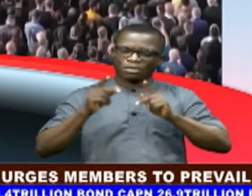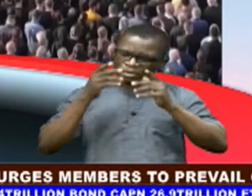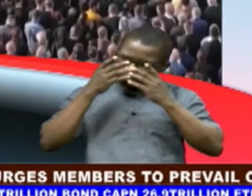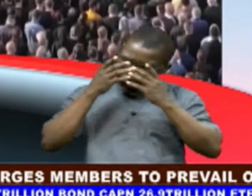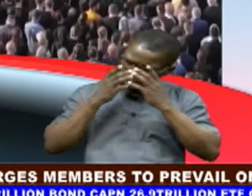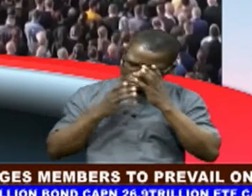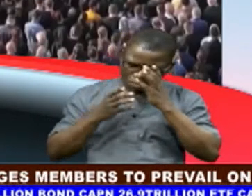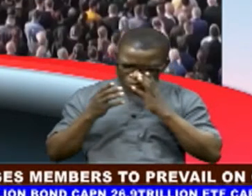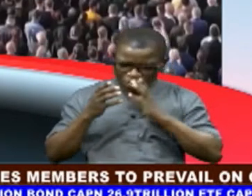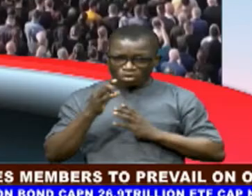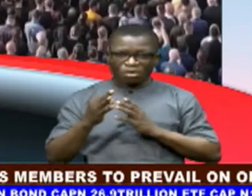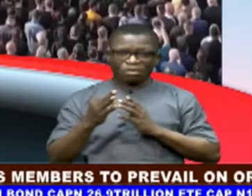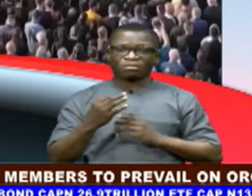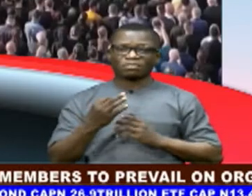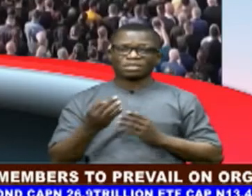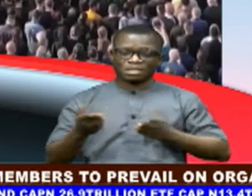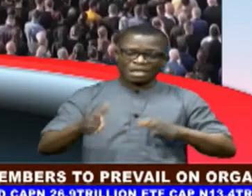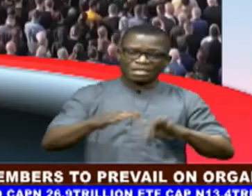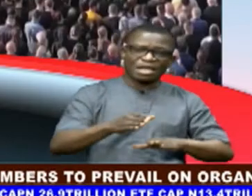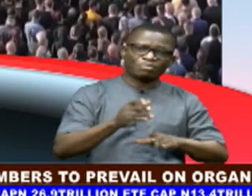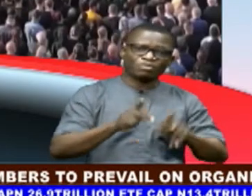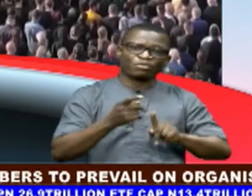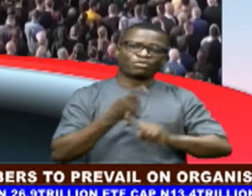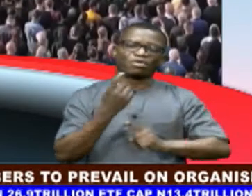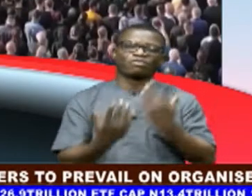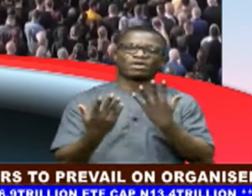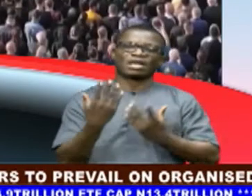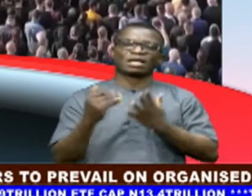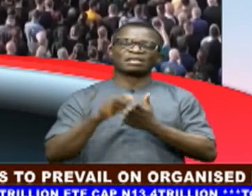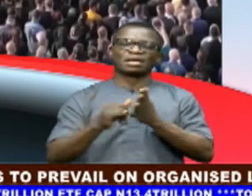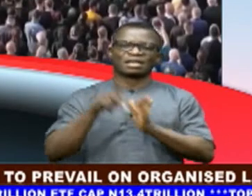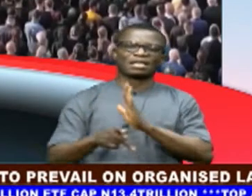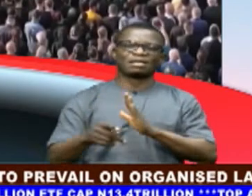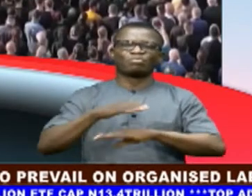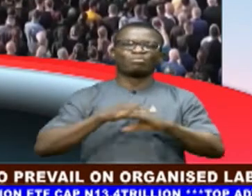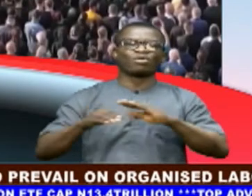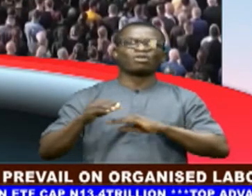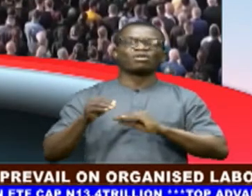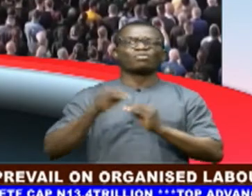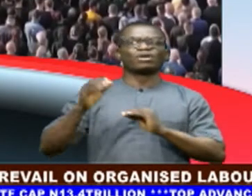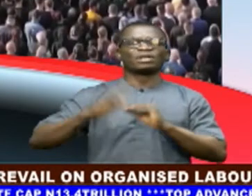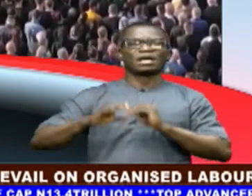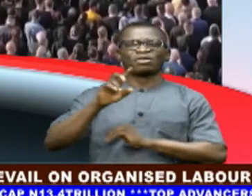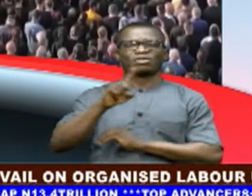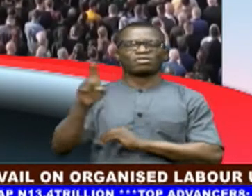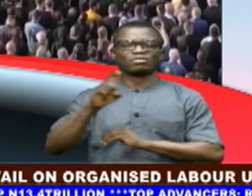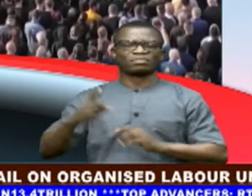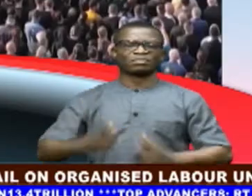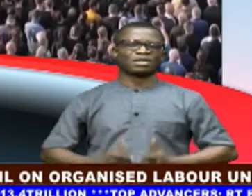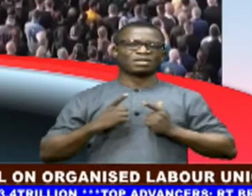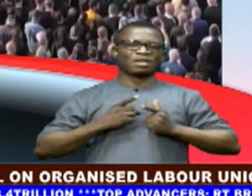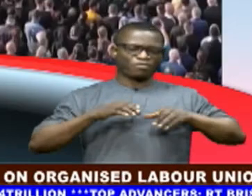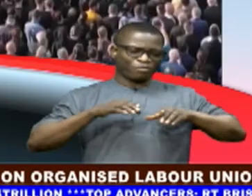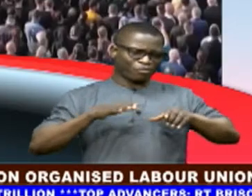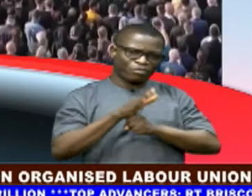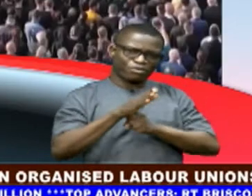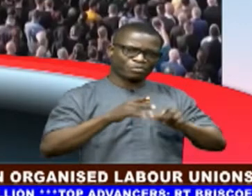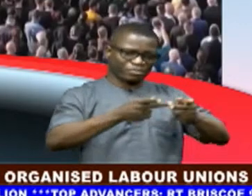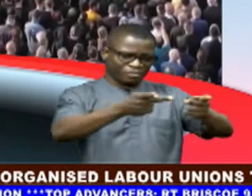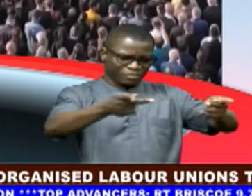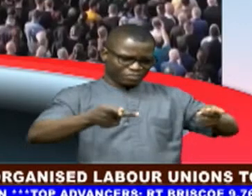of a fire that ripped through an Iraqi wedding claiming over 100 lives have filled the pews of a Christian mass